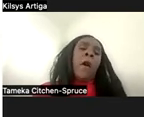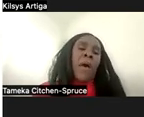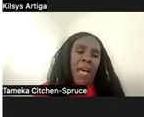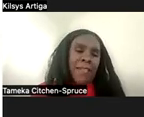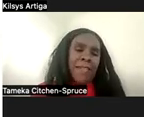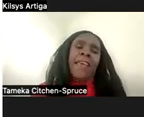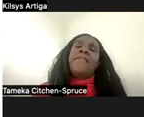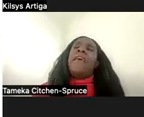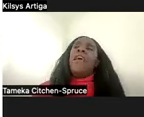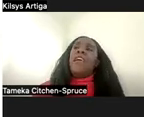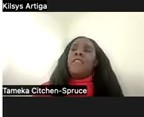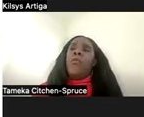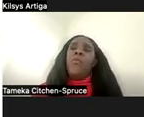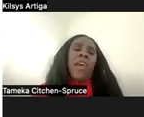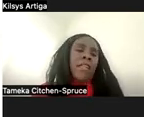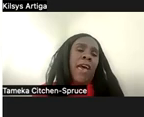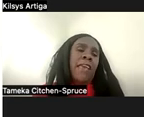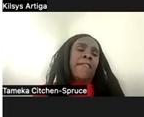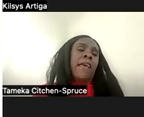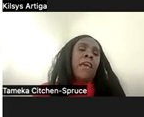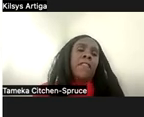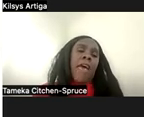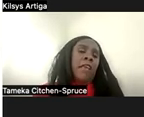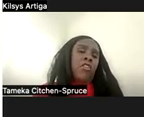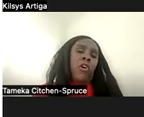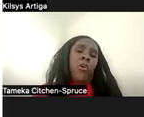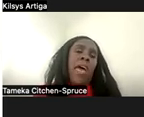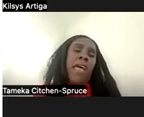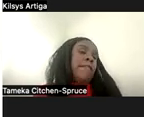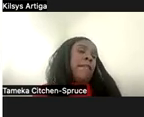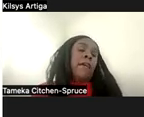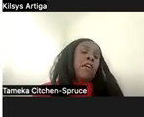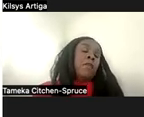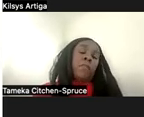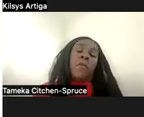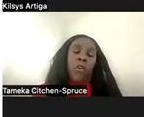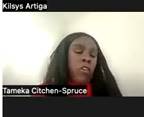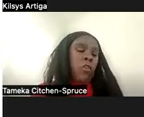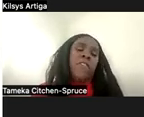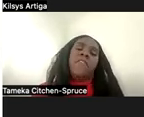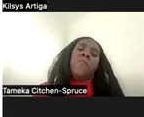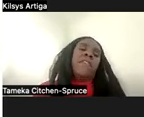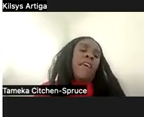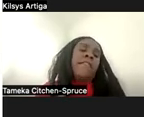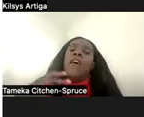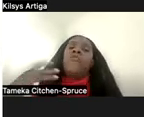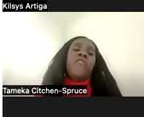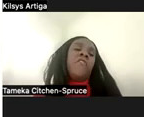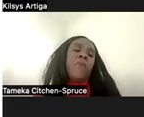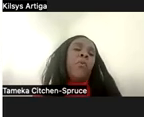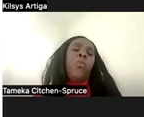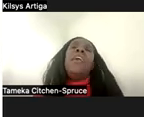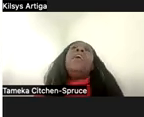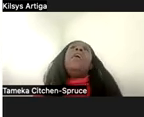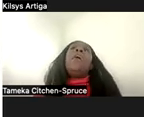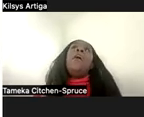anti-capitalistic politics, is that we recognize that, you know, as people of other disabilities,